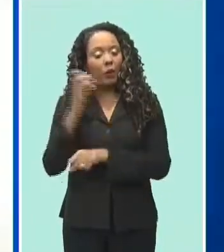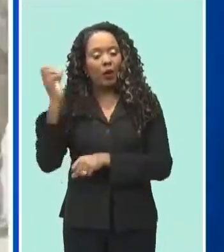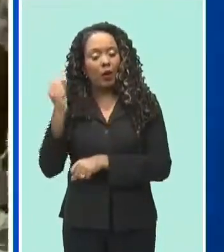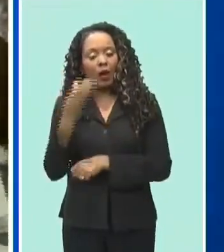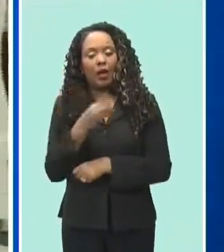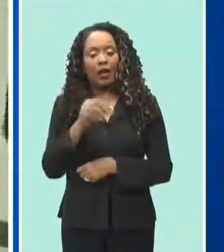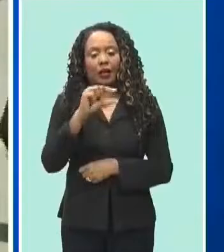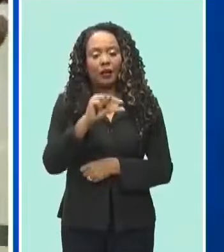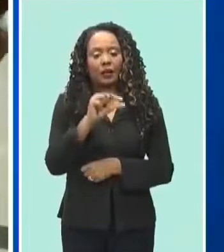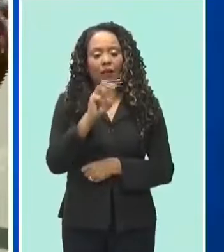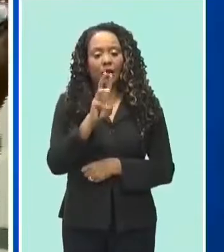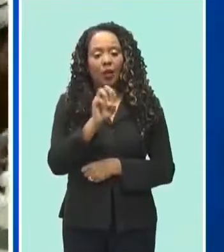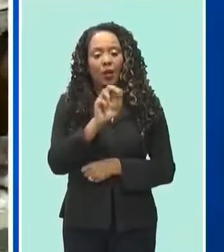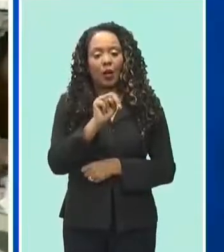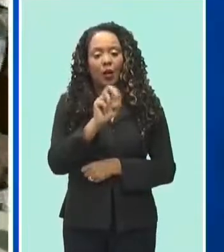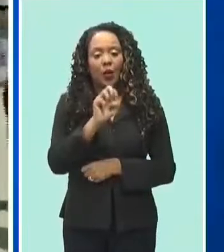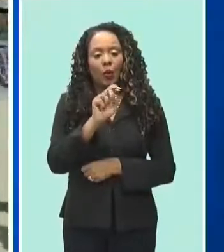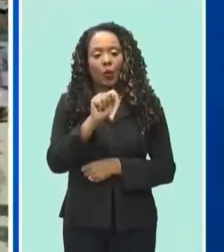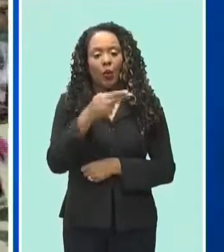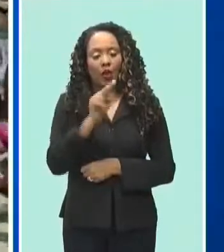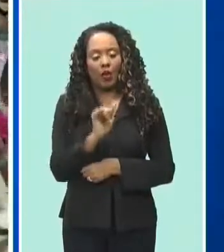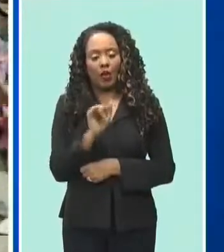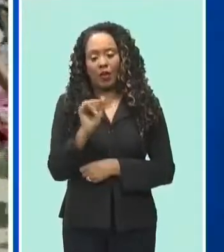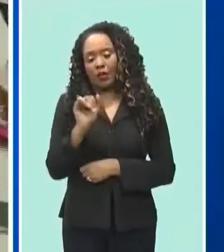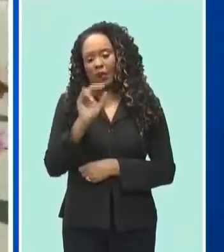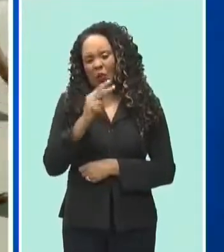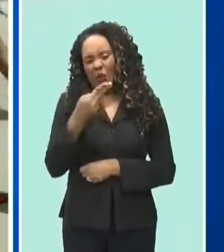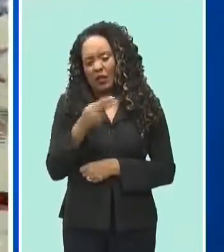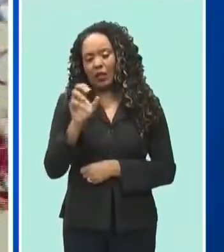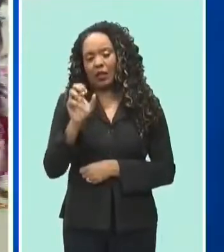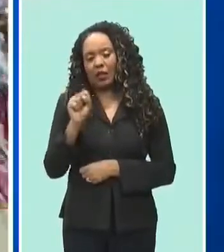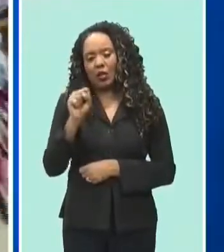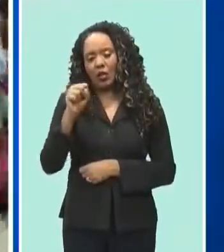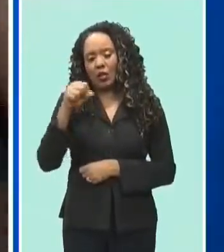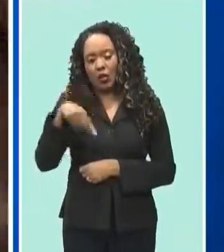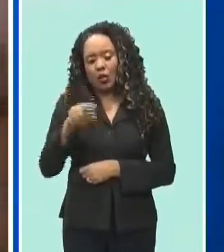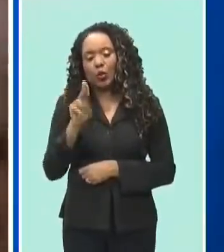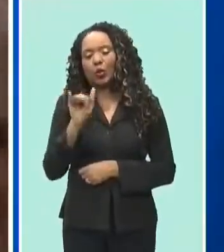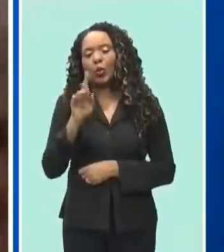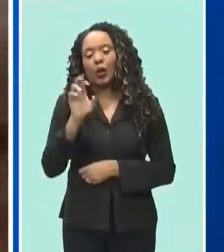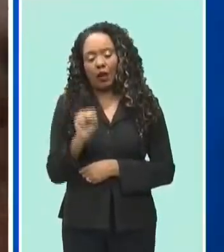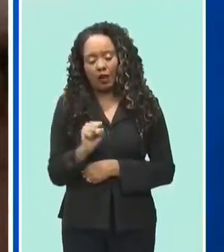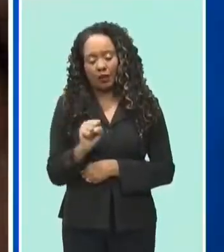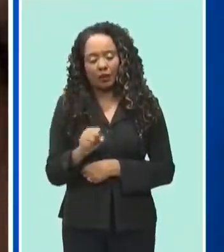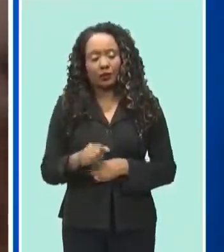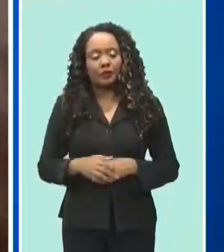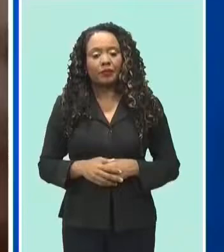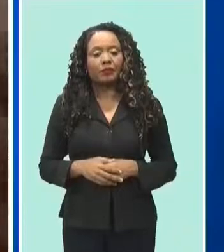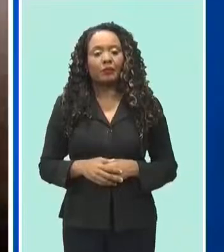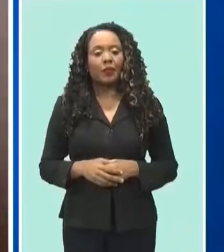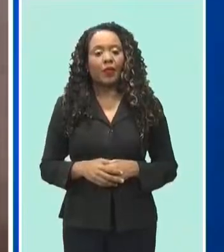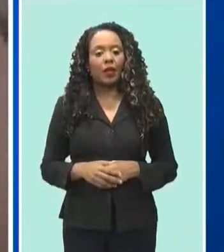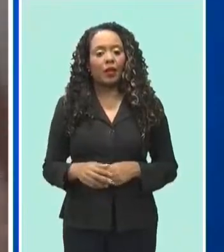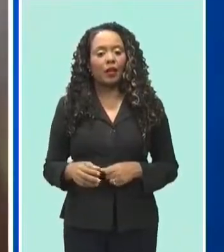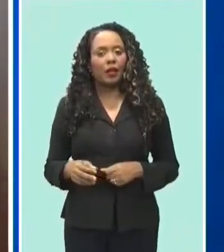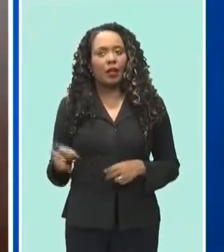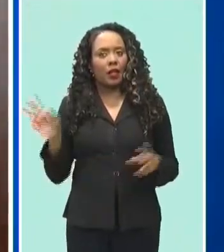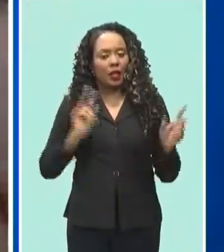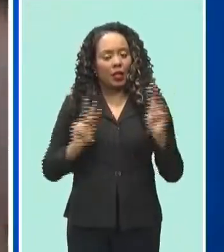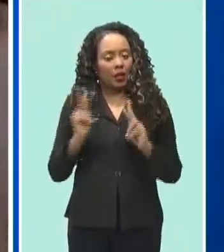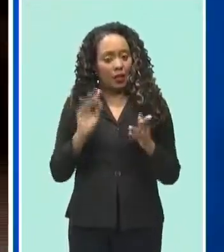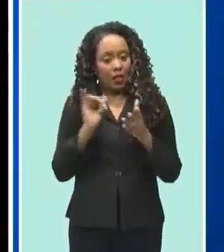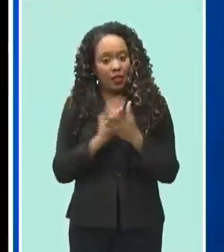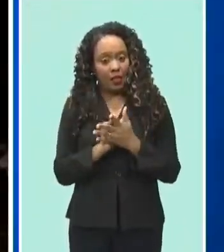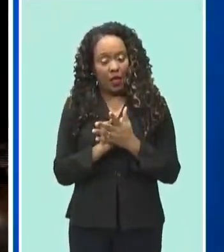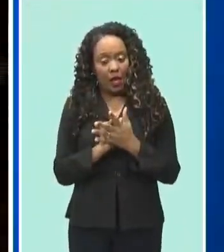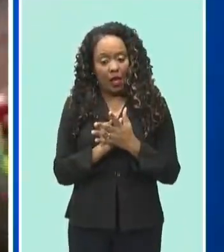Band, and Most Colourful Large Band, Aura Experience. Now, of course, the revelers need music to take them down to the